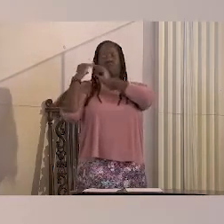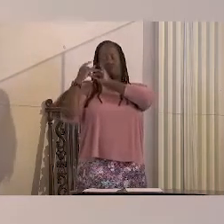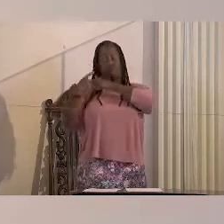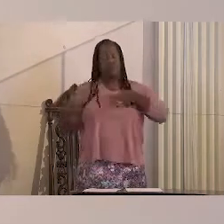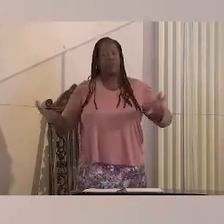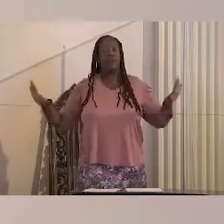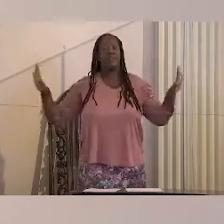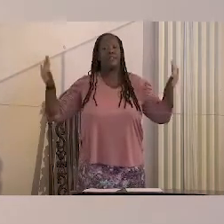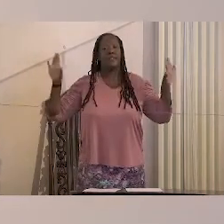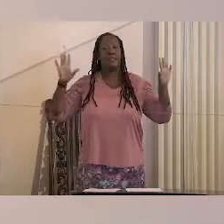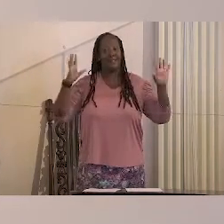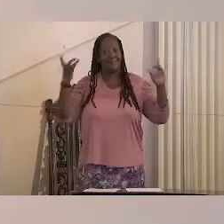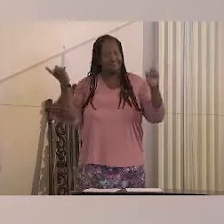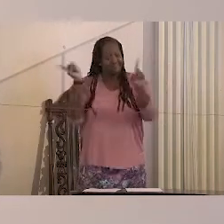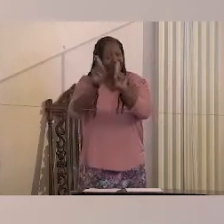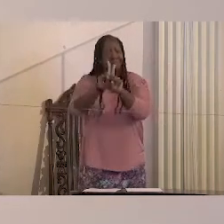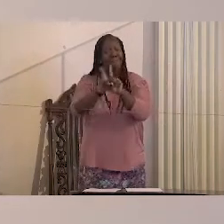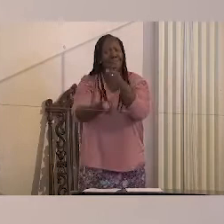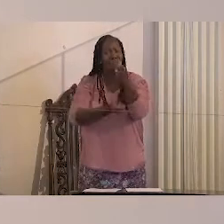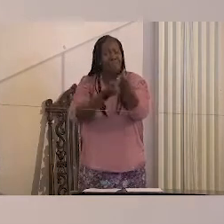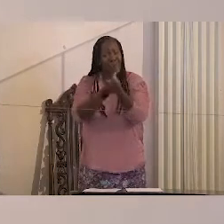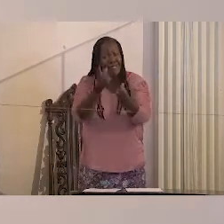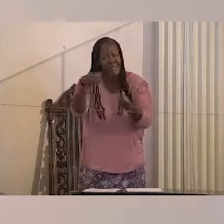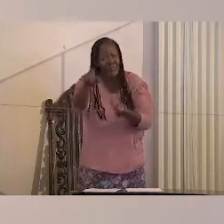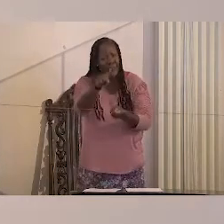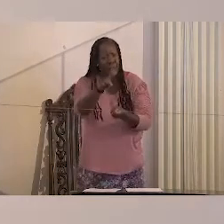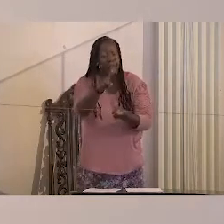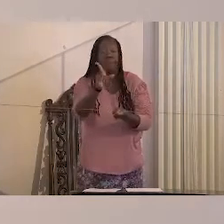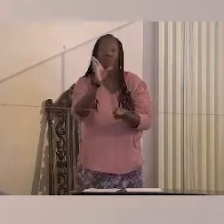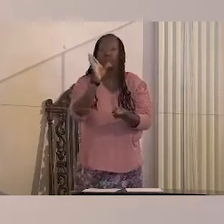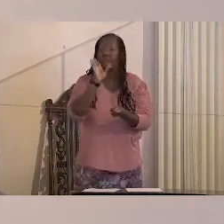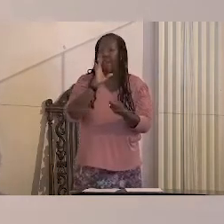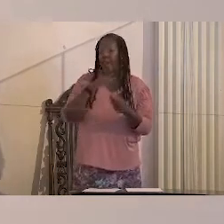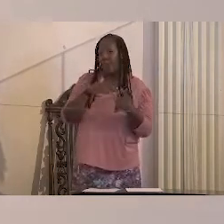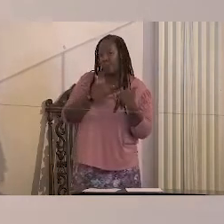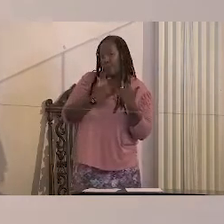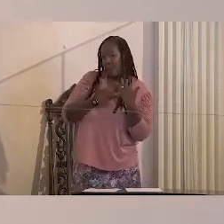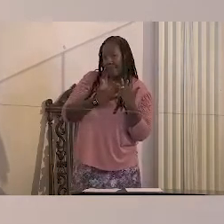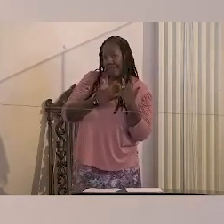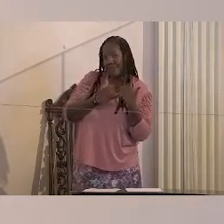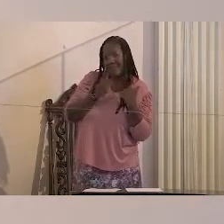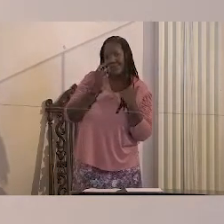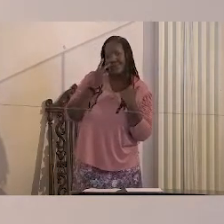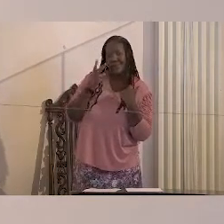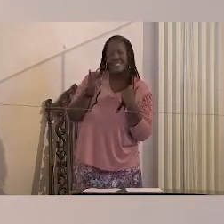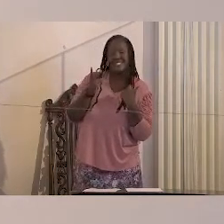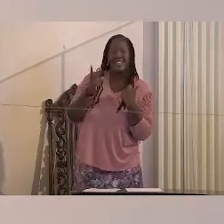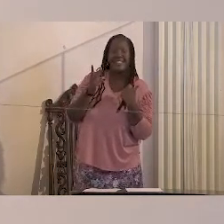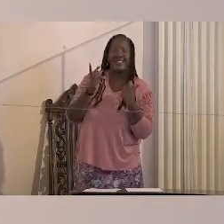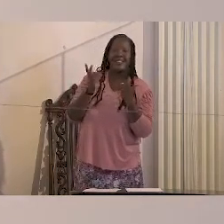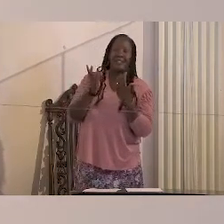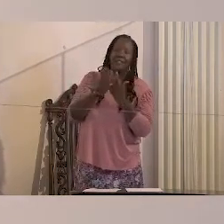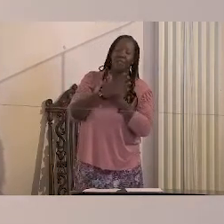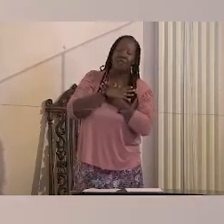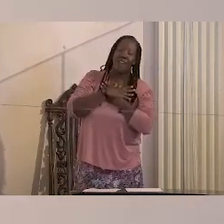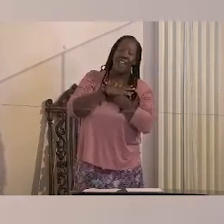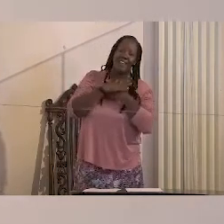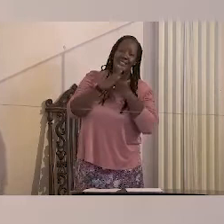I'm with you, and I will wait to see the silver rest of you